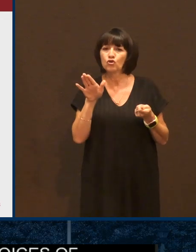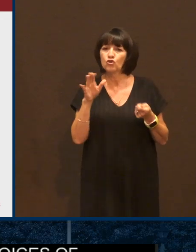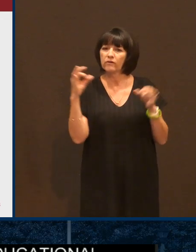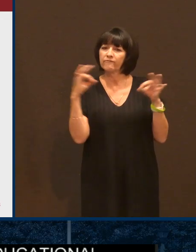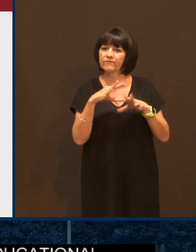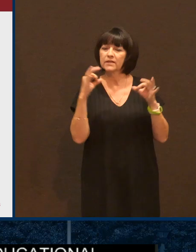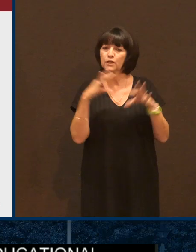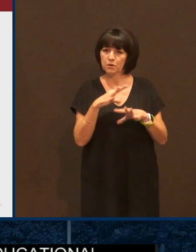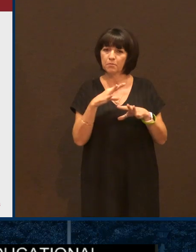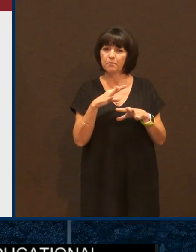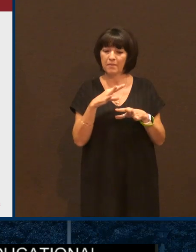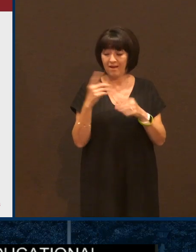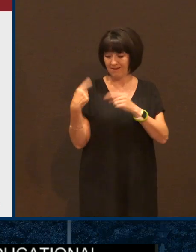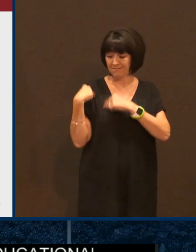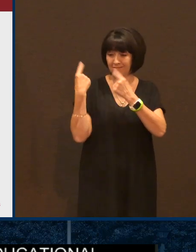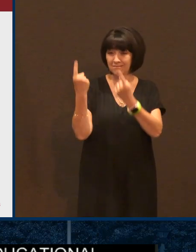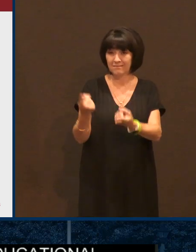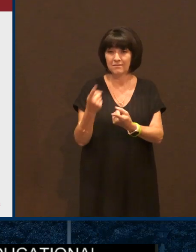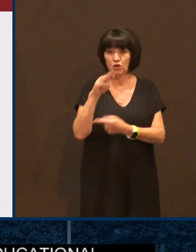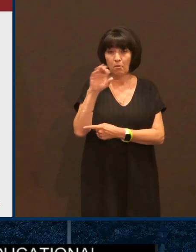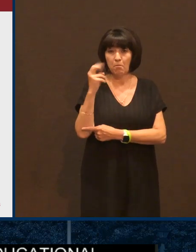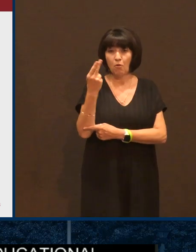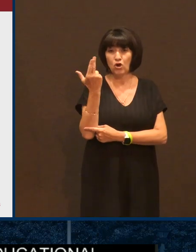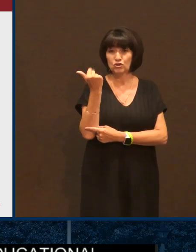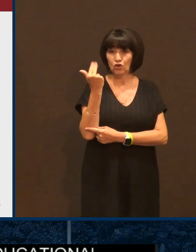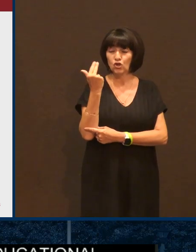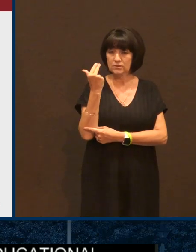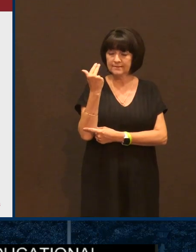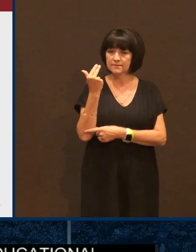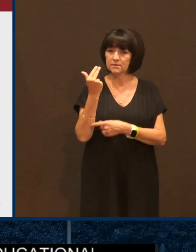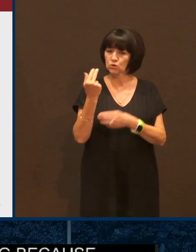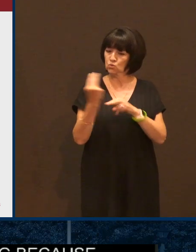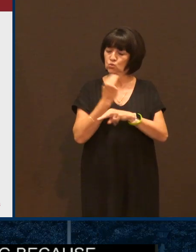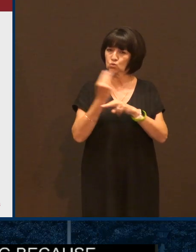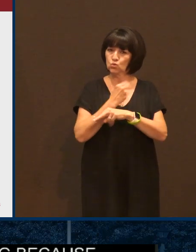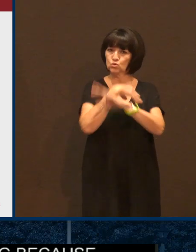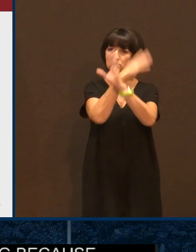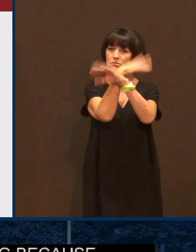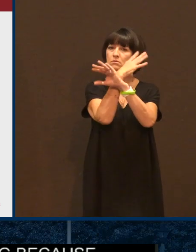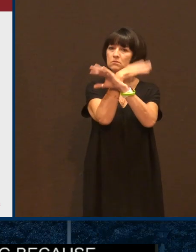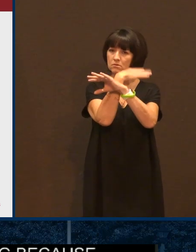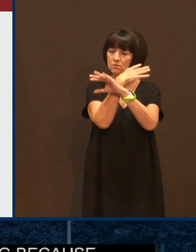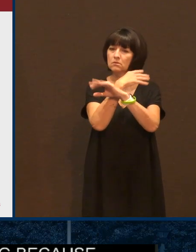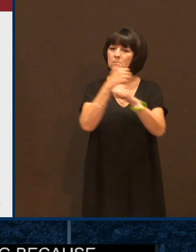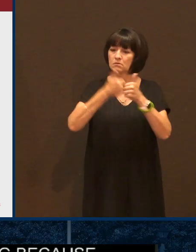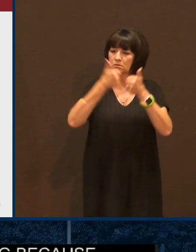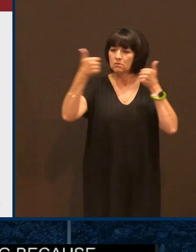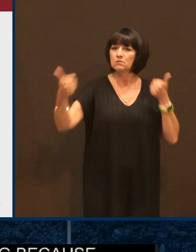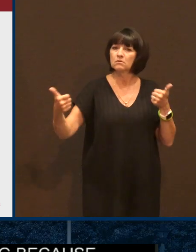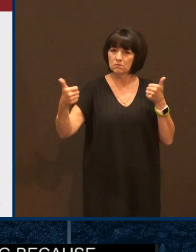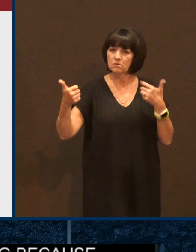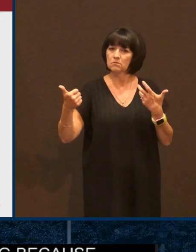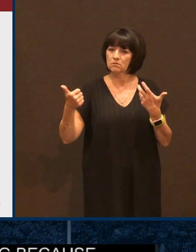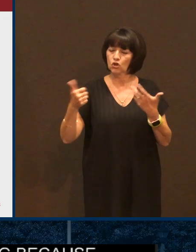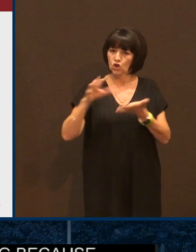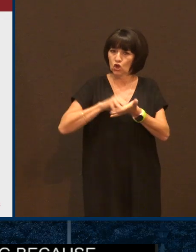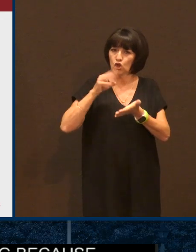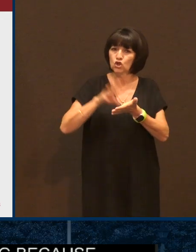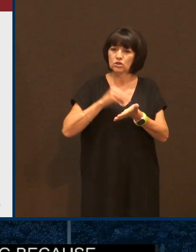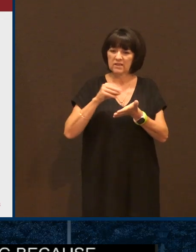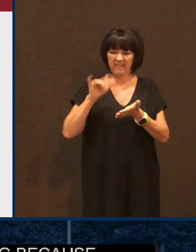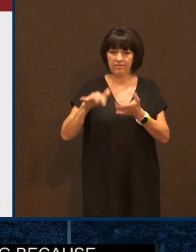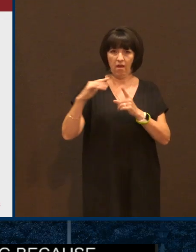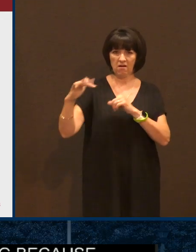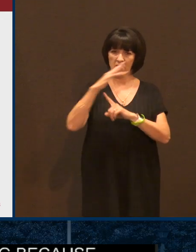the 13th of March, our students had to switch very quickly. They pivoted to a remote learning